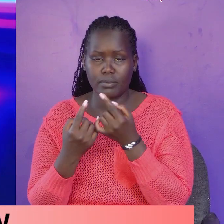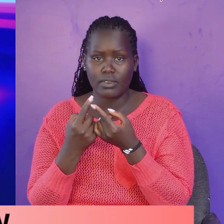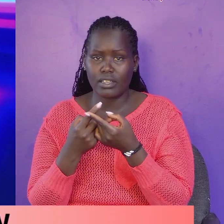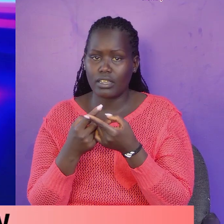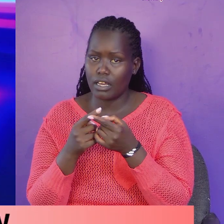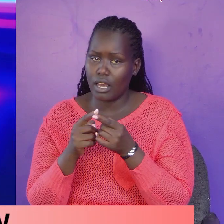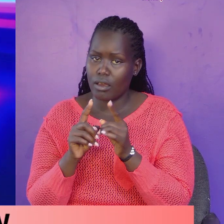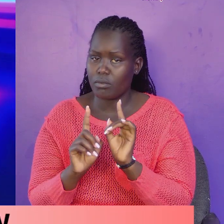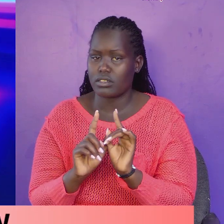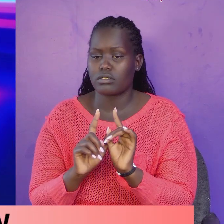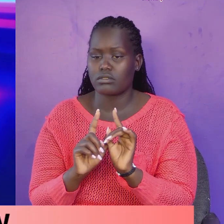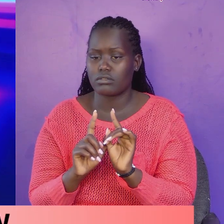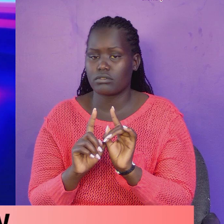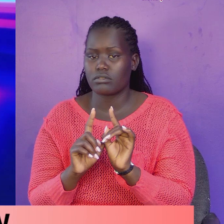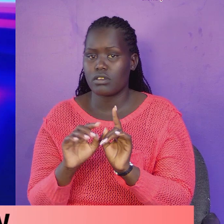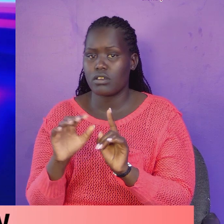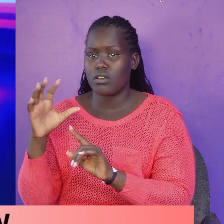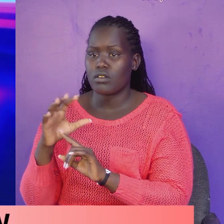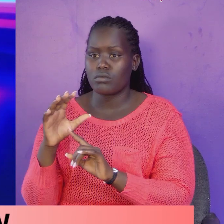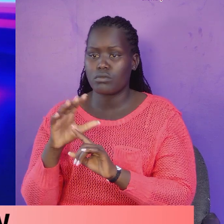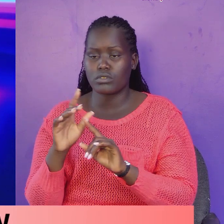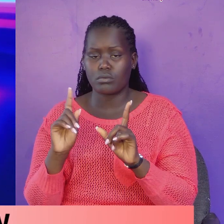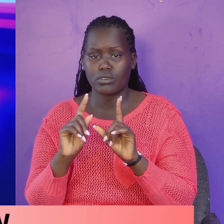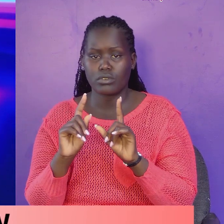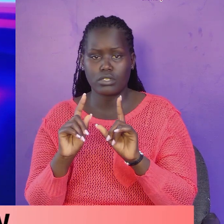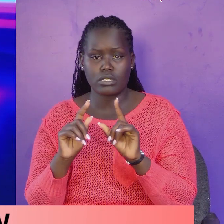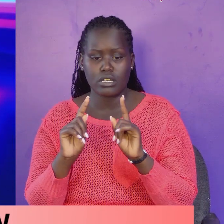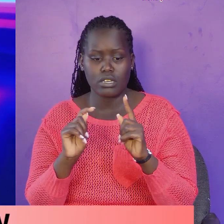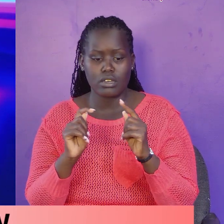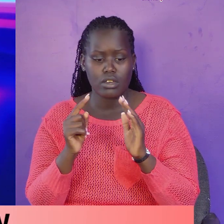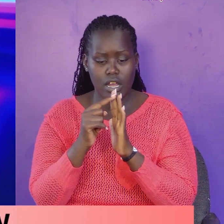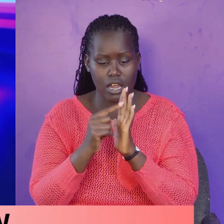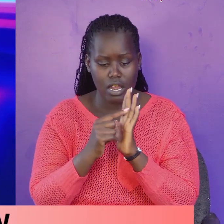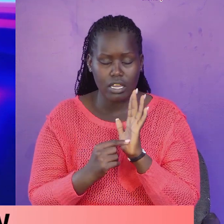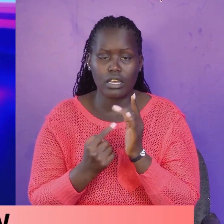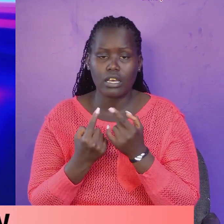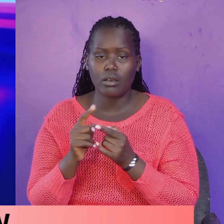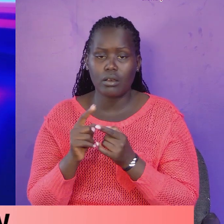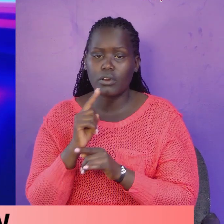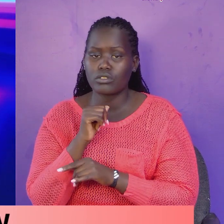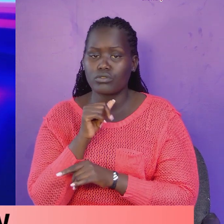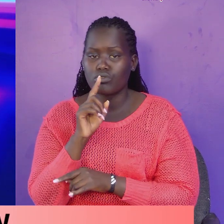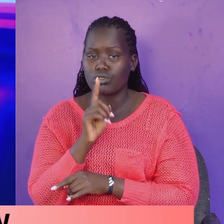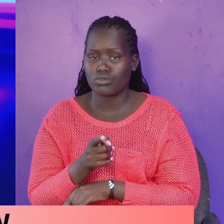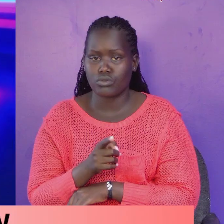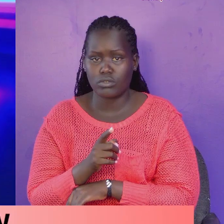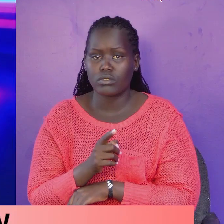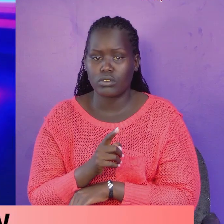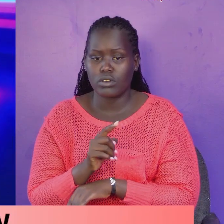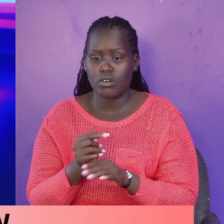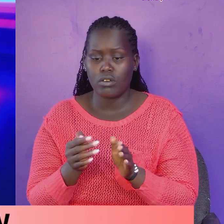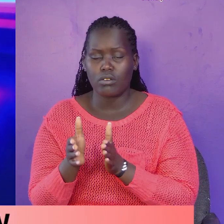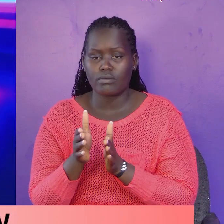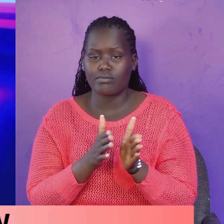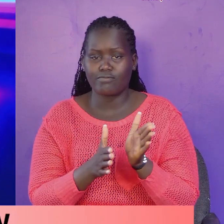to Champions League, I don't know what they're going to do. But Slot, I'm sure he has a plan.